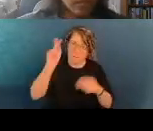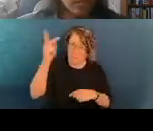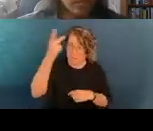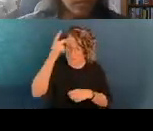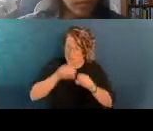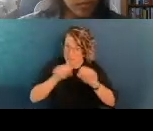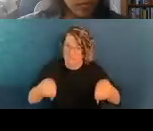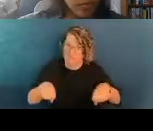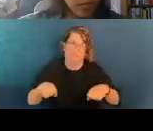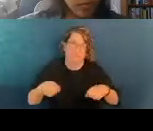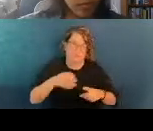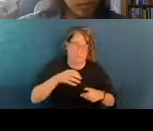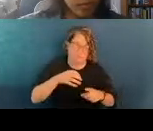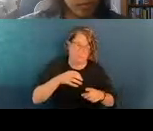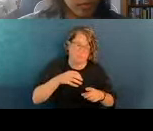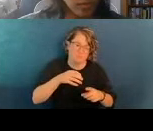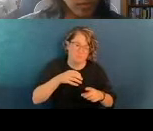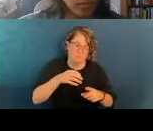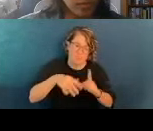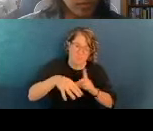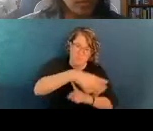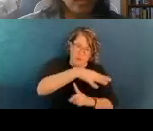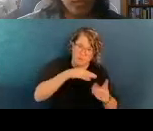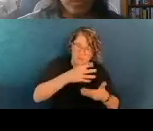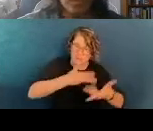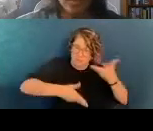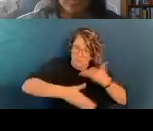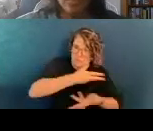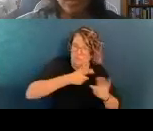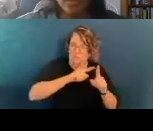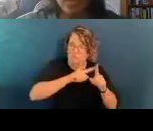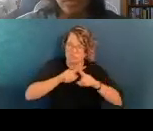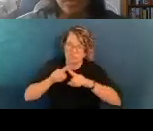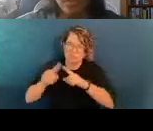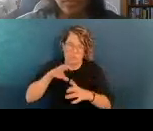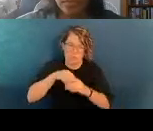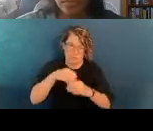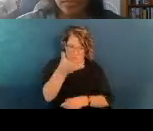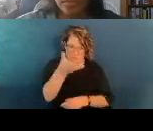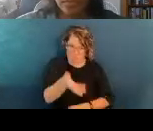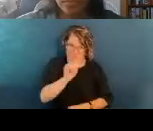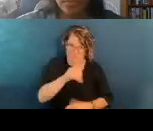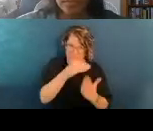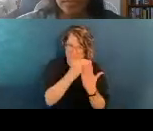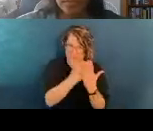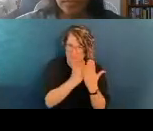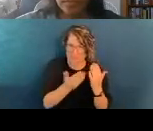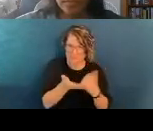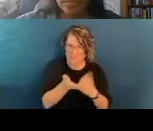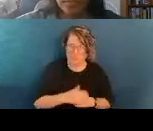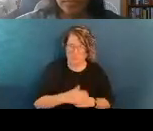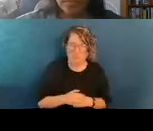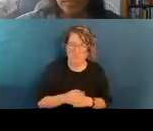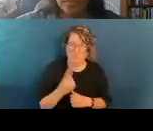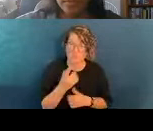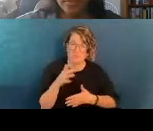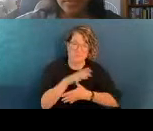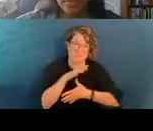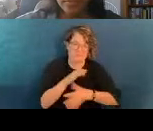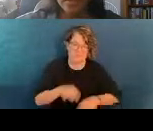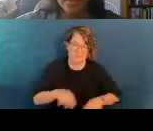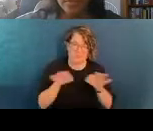many determinants of health, including the ones listed on this slide. One of the most important considerations, particularly